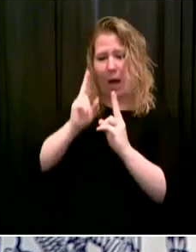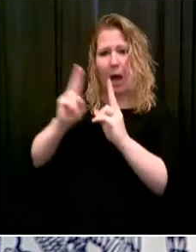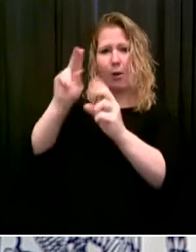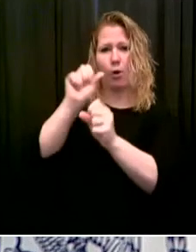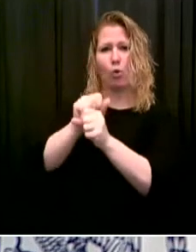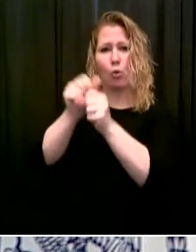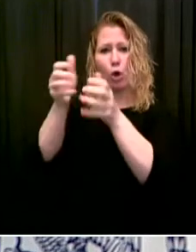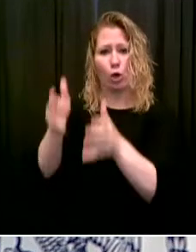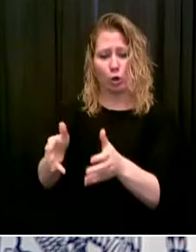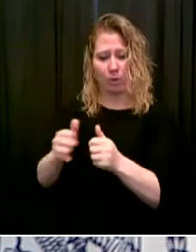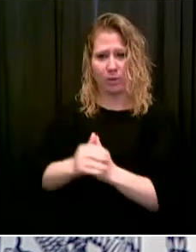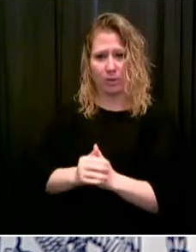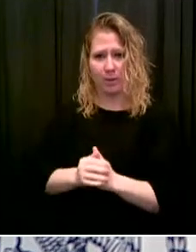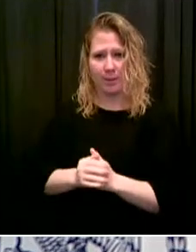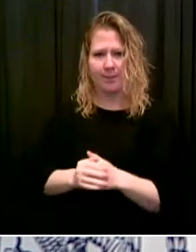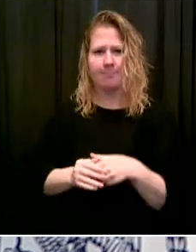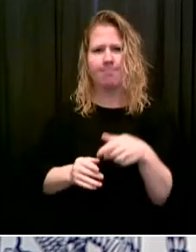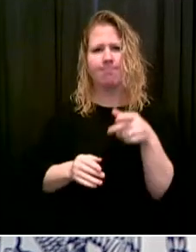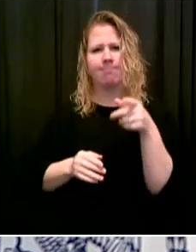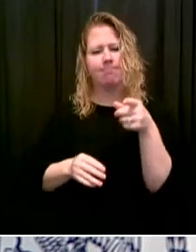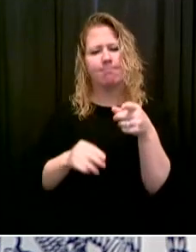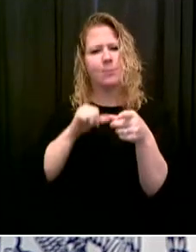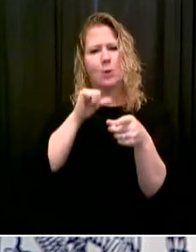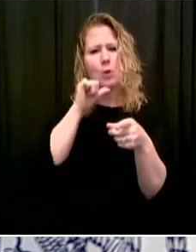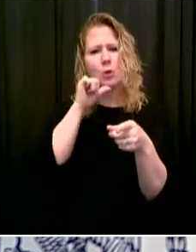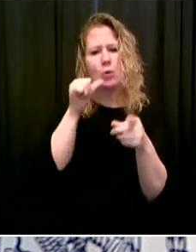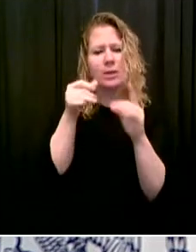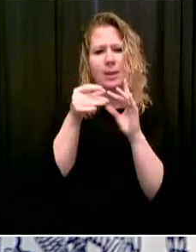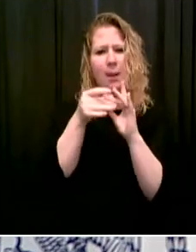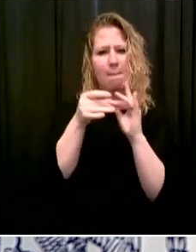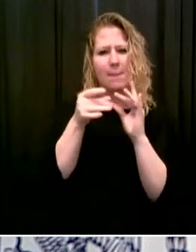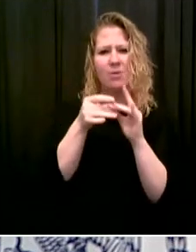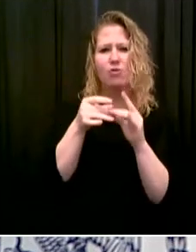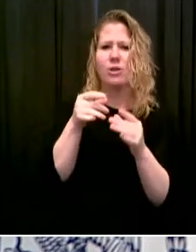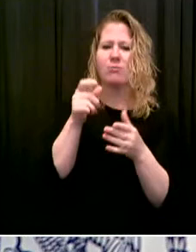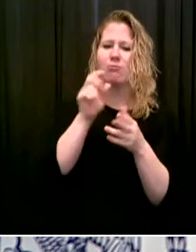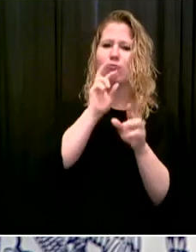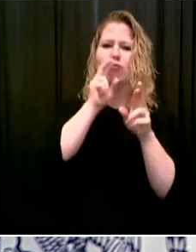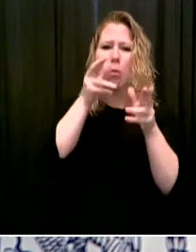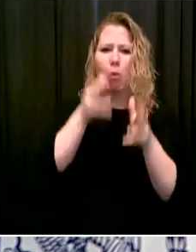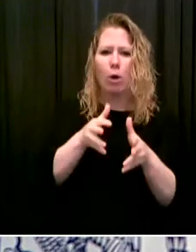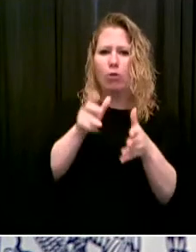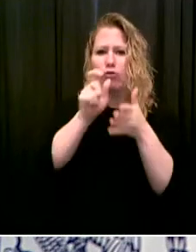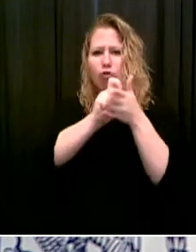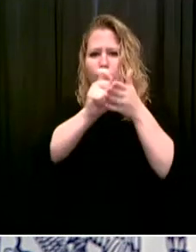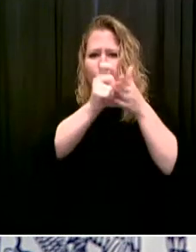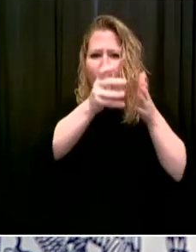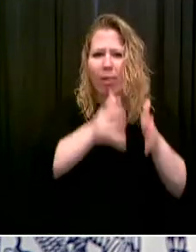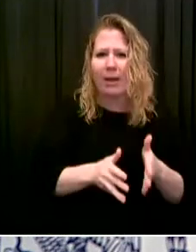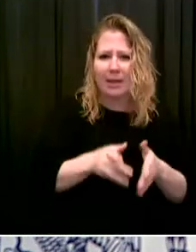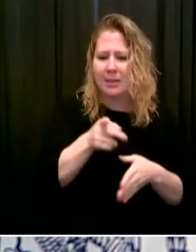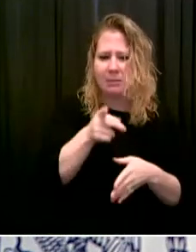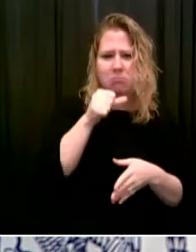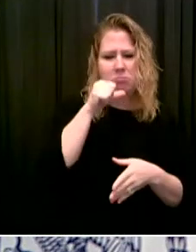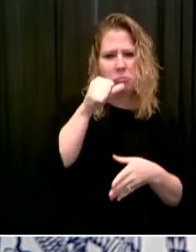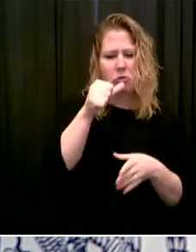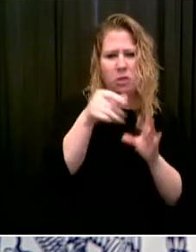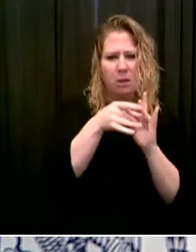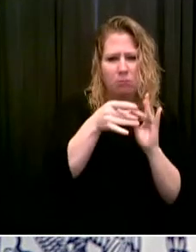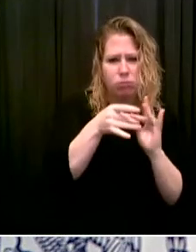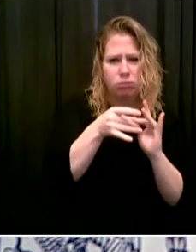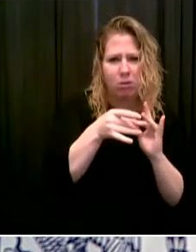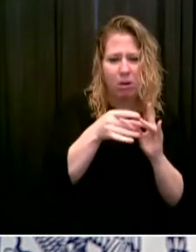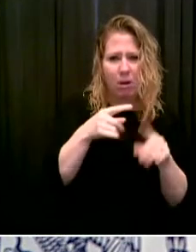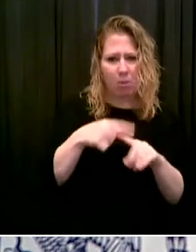mentioned specifically as essential workers in the memorial, even though we were essential workers and still are.